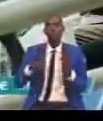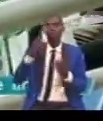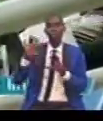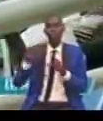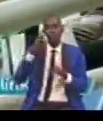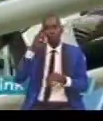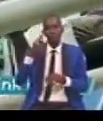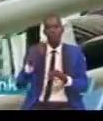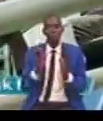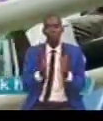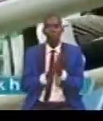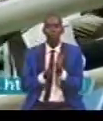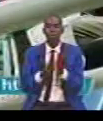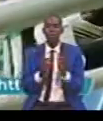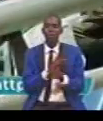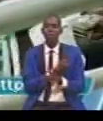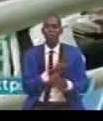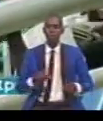Praise the Lord.